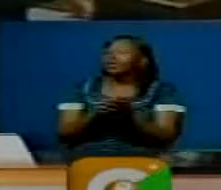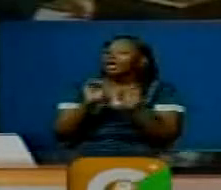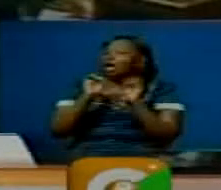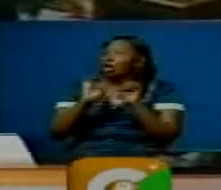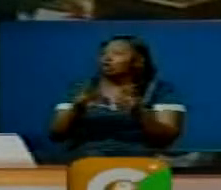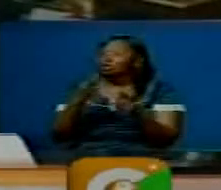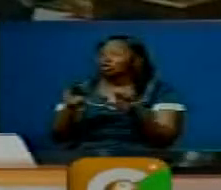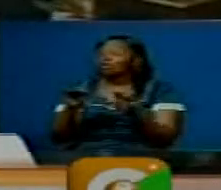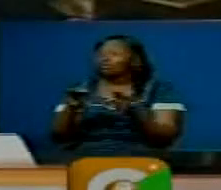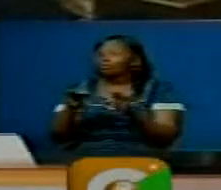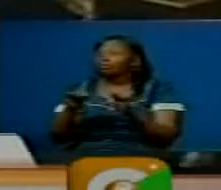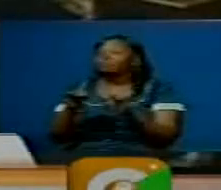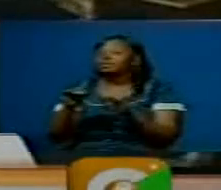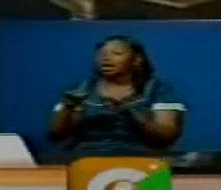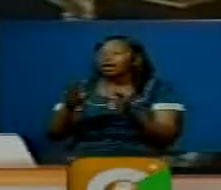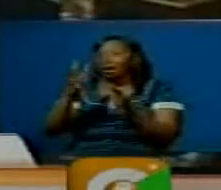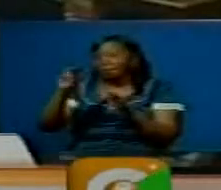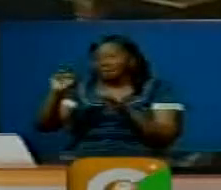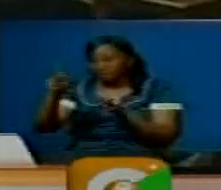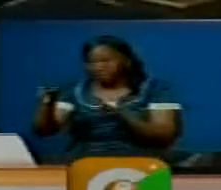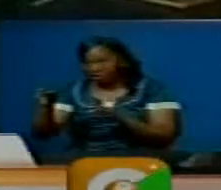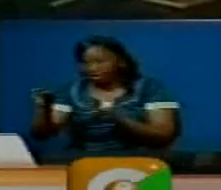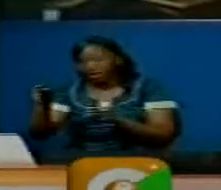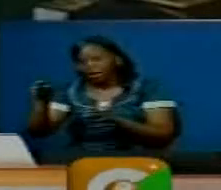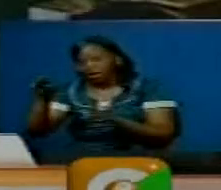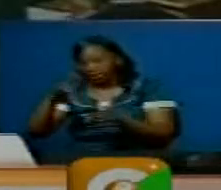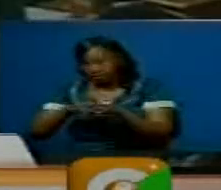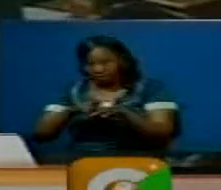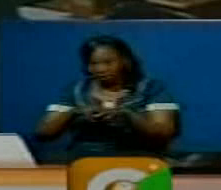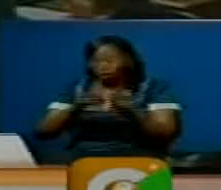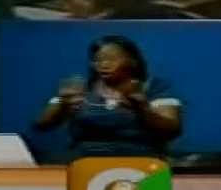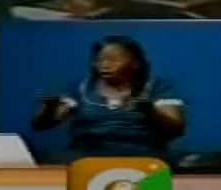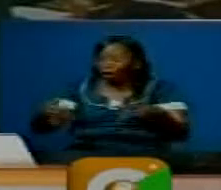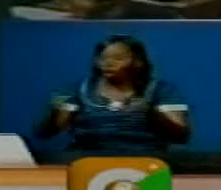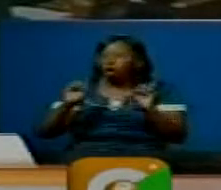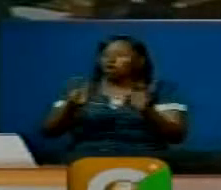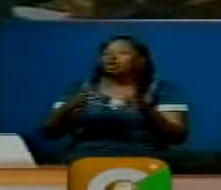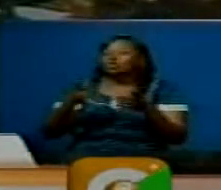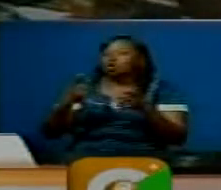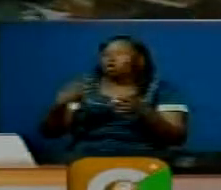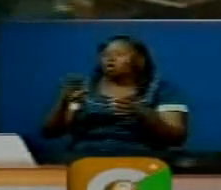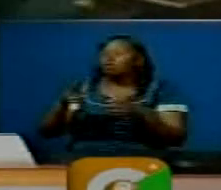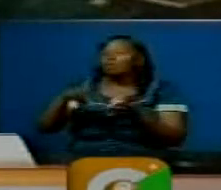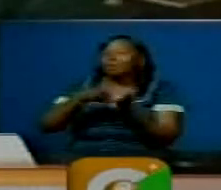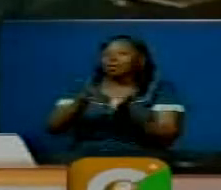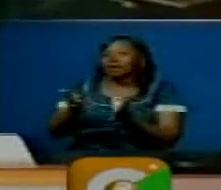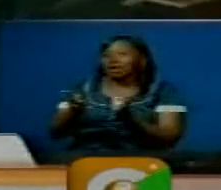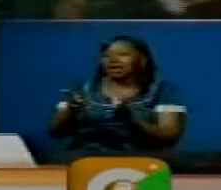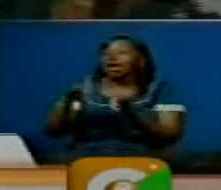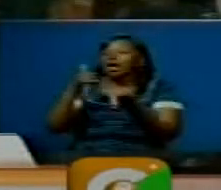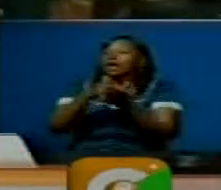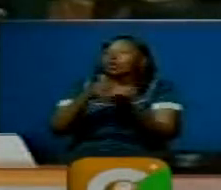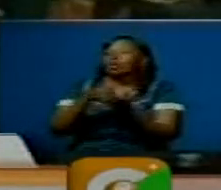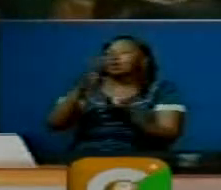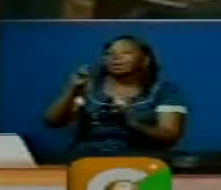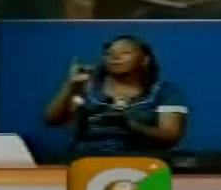are going to debate Nkaissery, then I don't expect us to be through before midnight. And of course, you know, this is a matter that they could easily